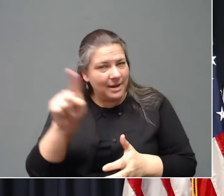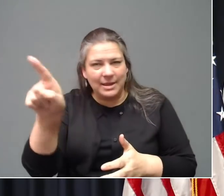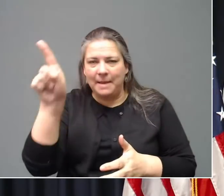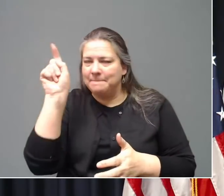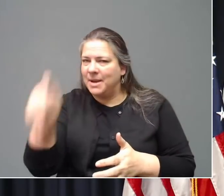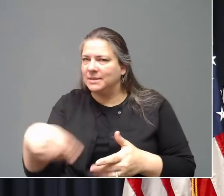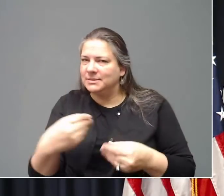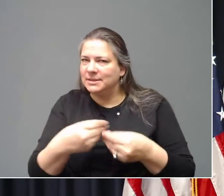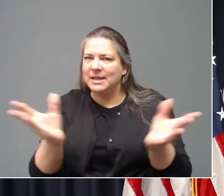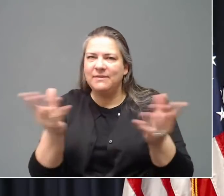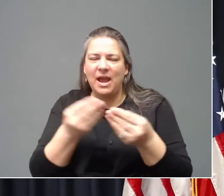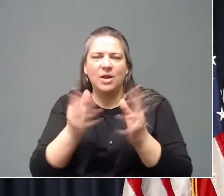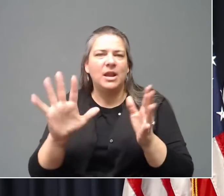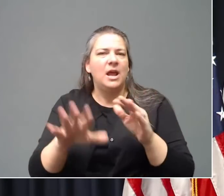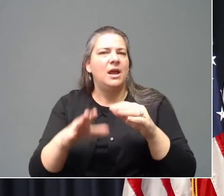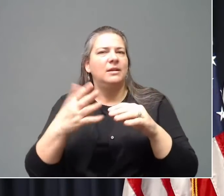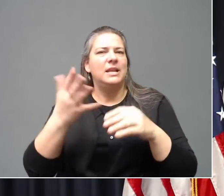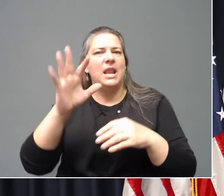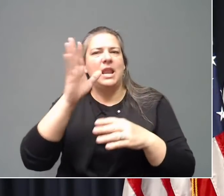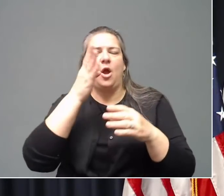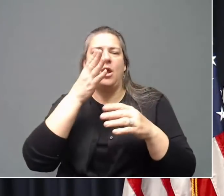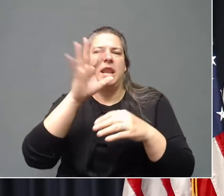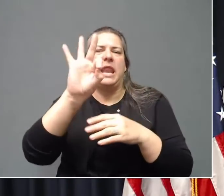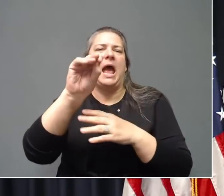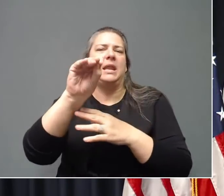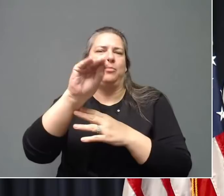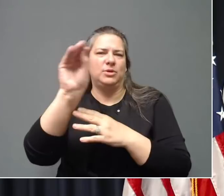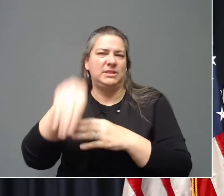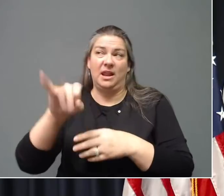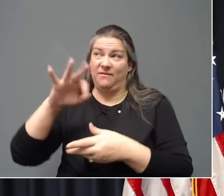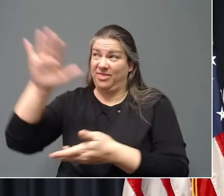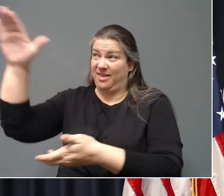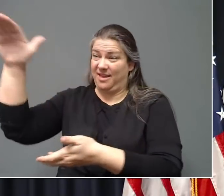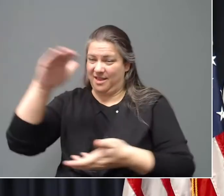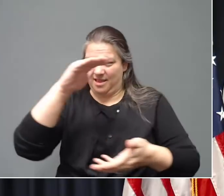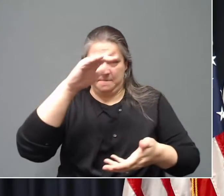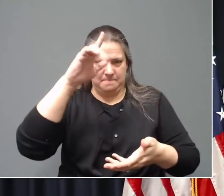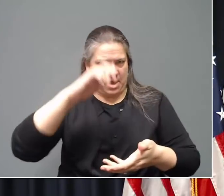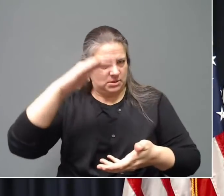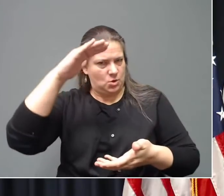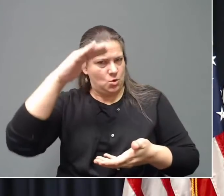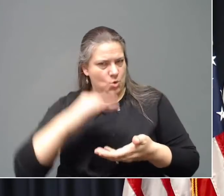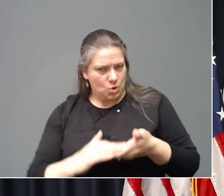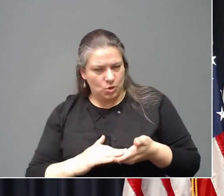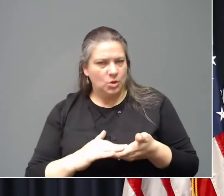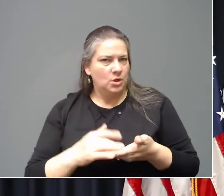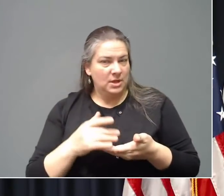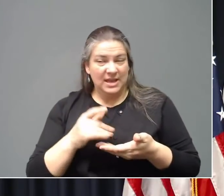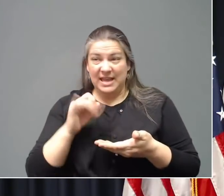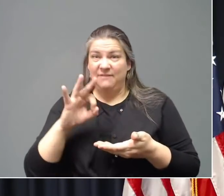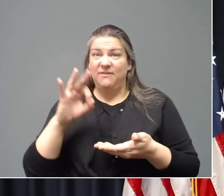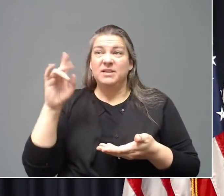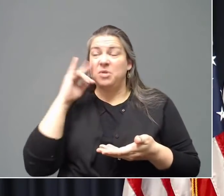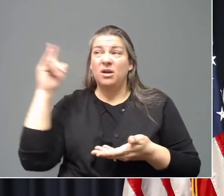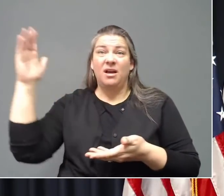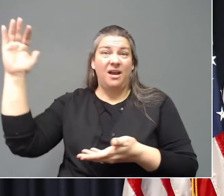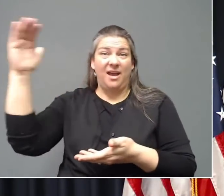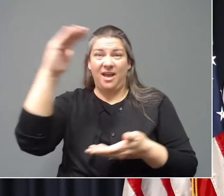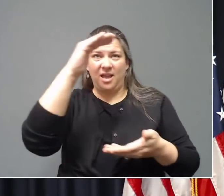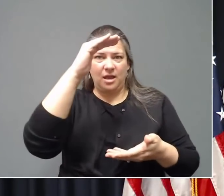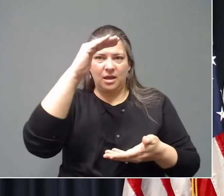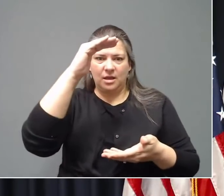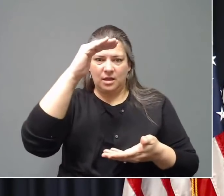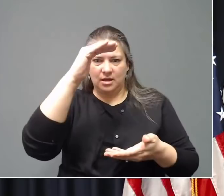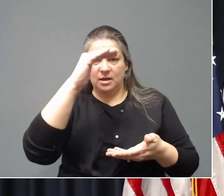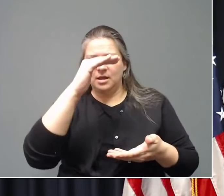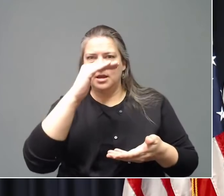have in somebody's arm within a week. So what we have said is if you don't have enough people scheduled and you have vaccines sitting there,